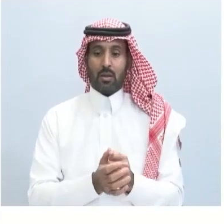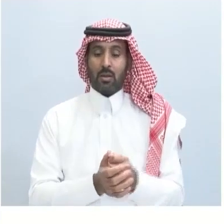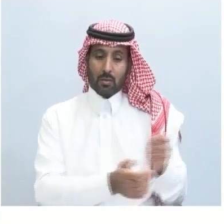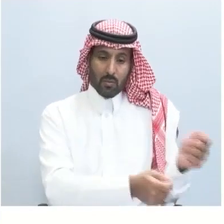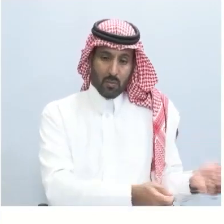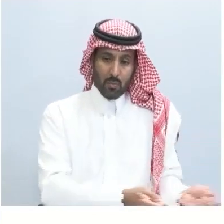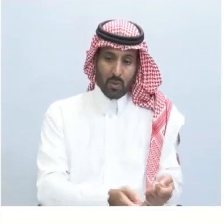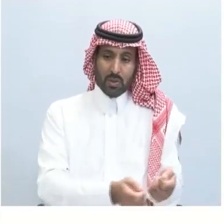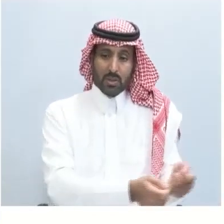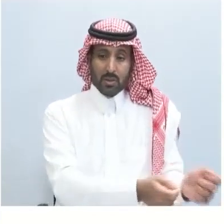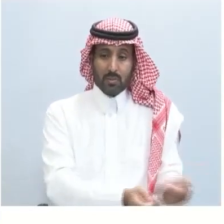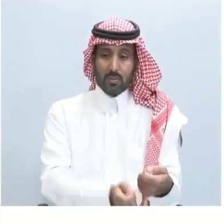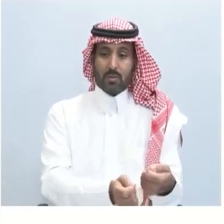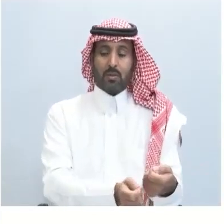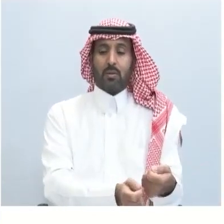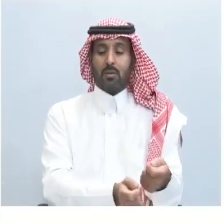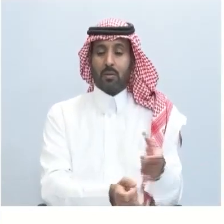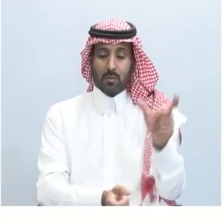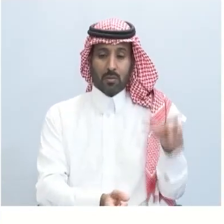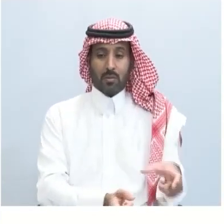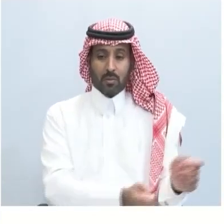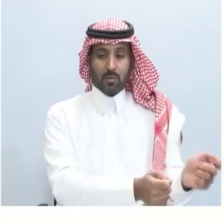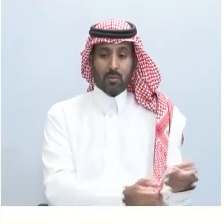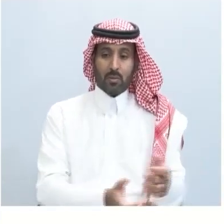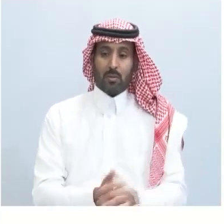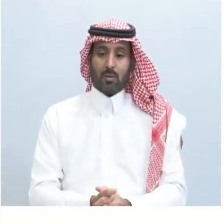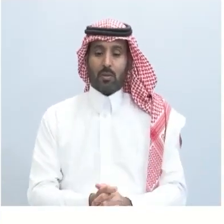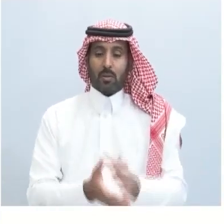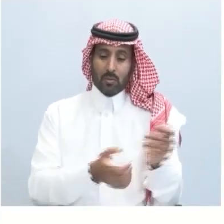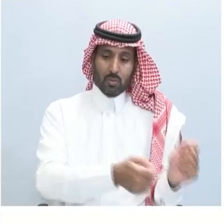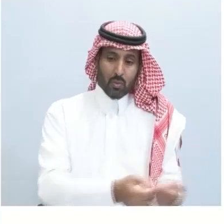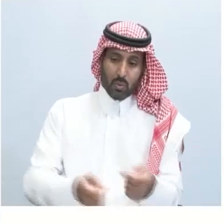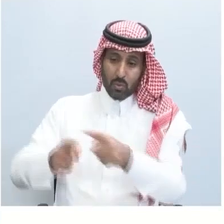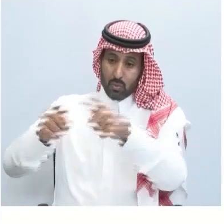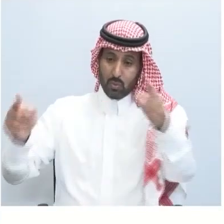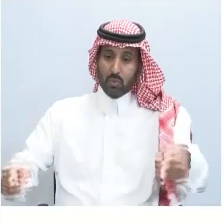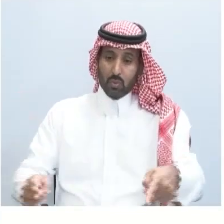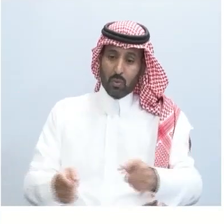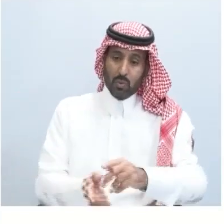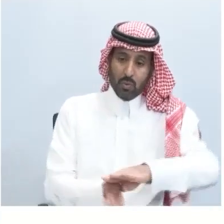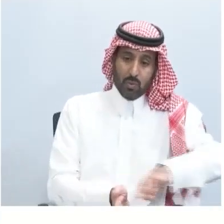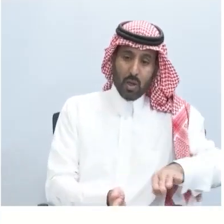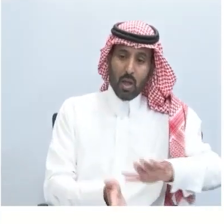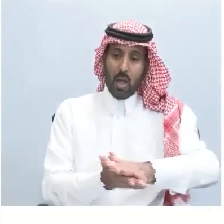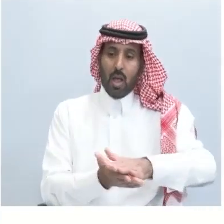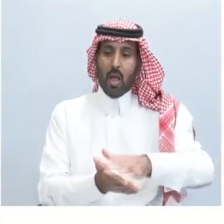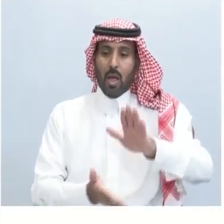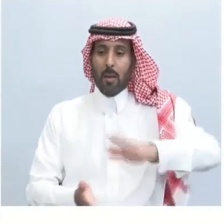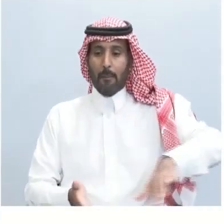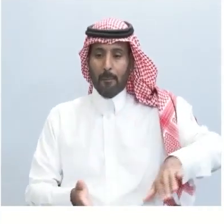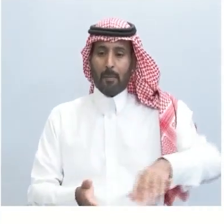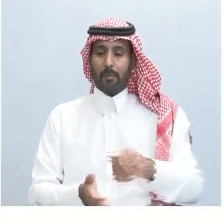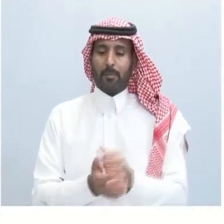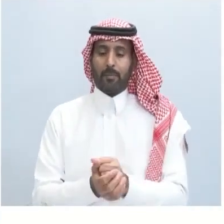pushed with a stick by players towards the opponent's net or redirected with the player's